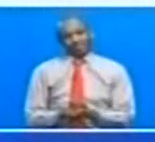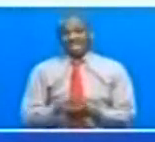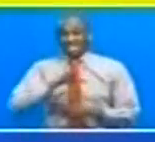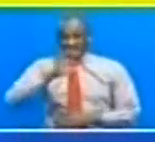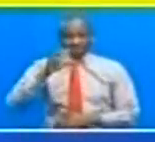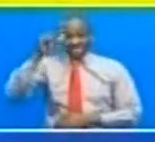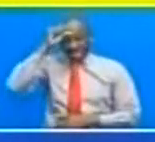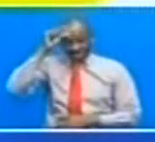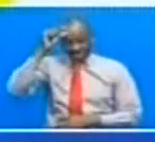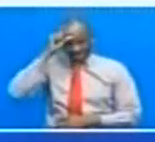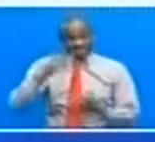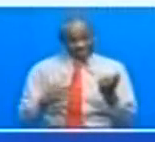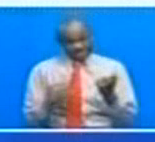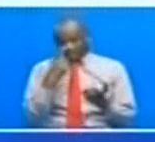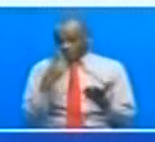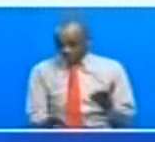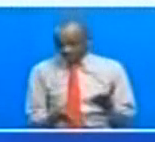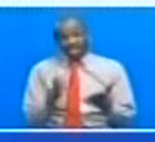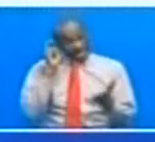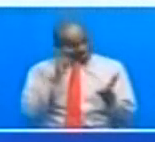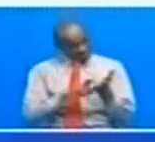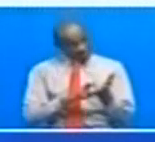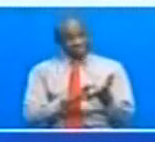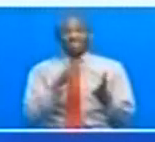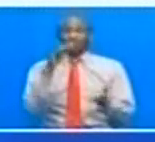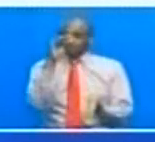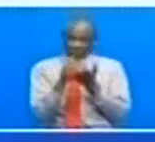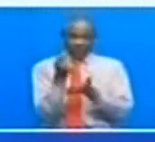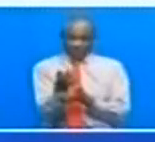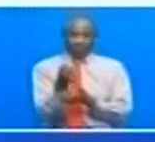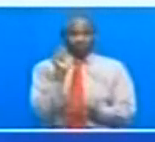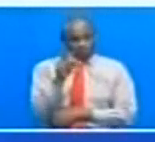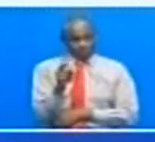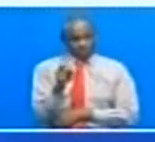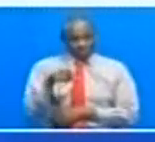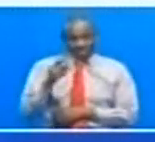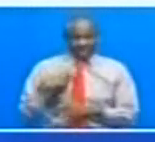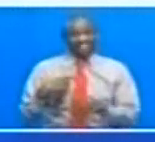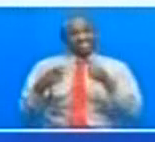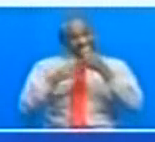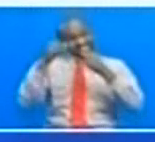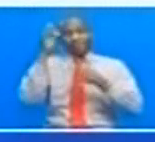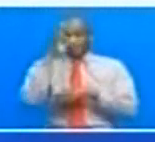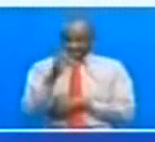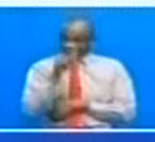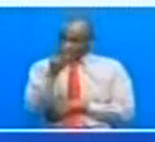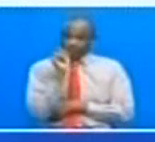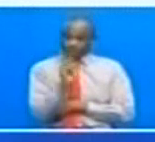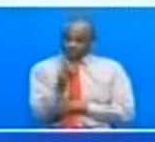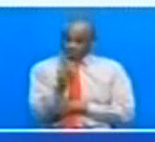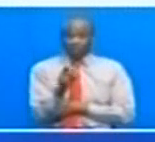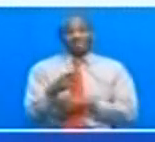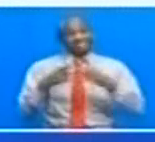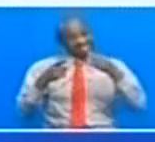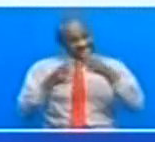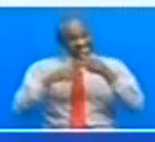county government acknowledges the deficit, estimating Kakamega supplying power as 60% of its consumption need of 2,000 chicken